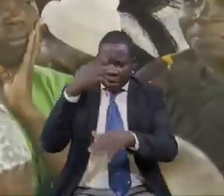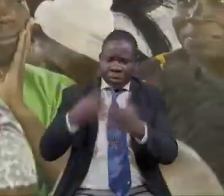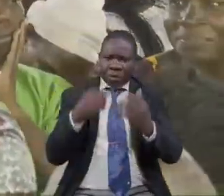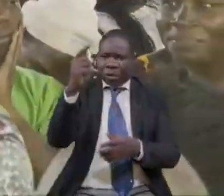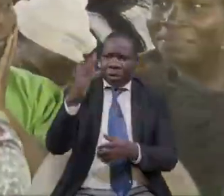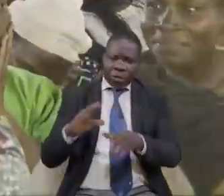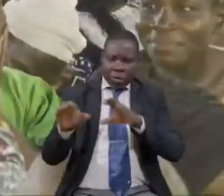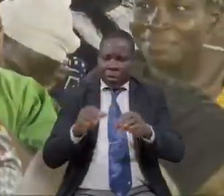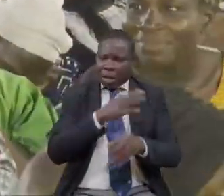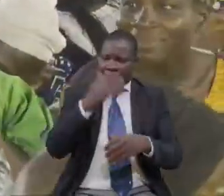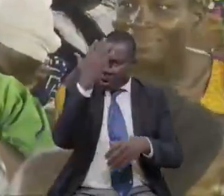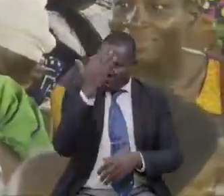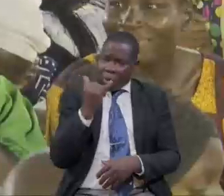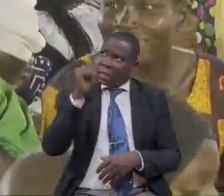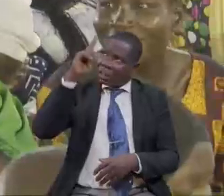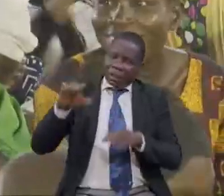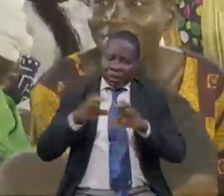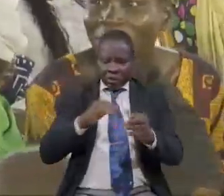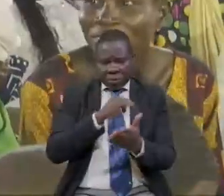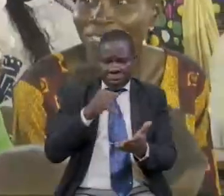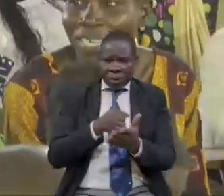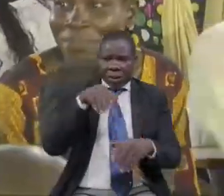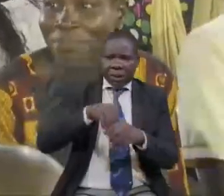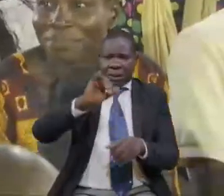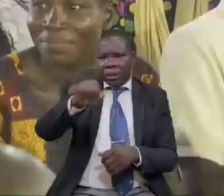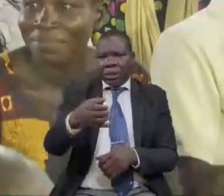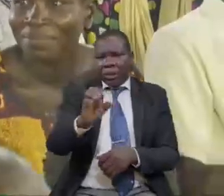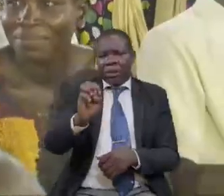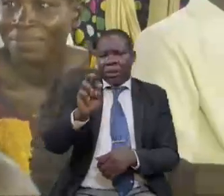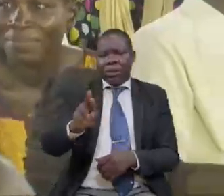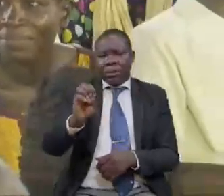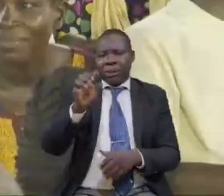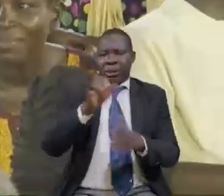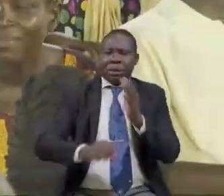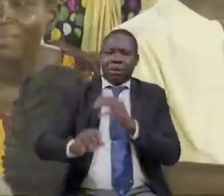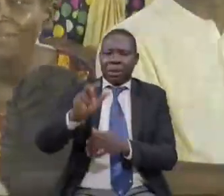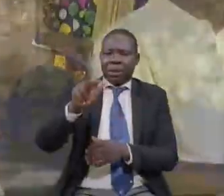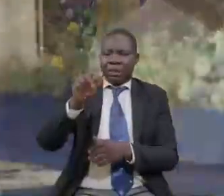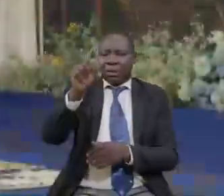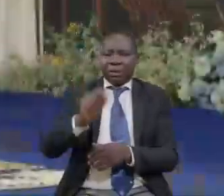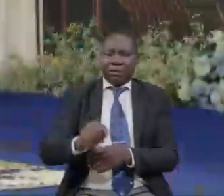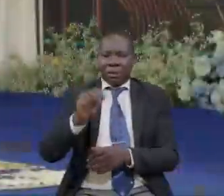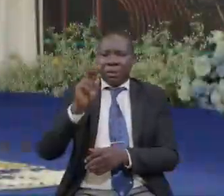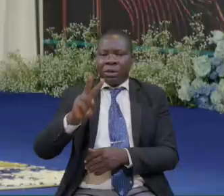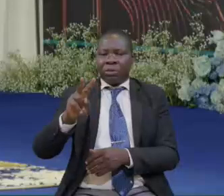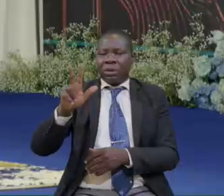looking at Jeremiah chapter 13 verse 23. Jeremiah chapter 13